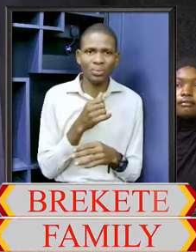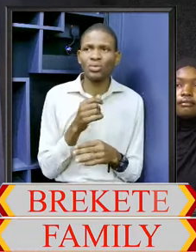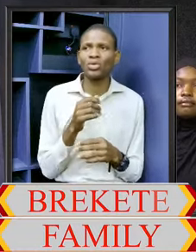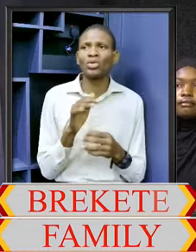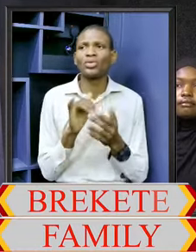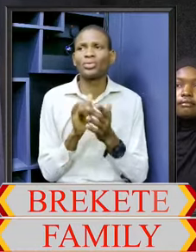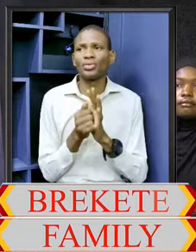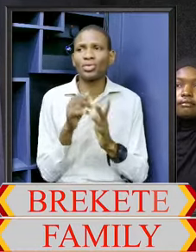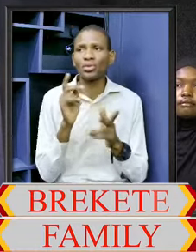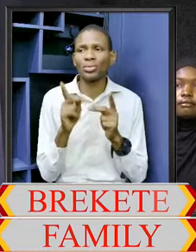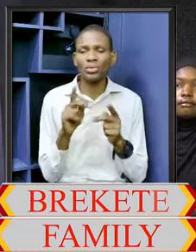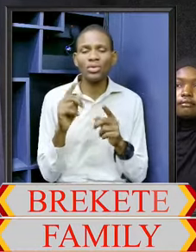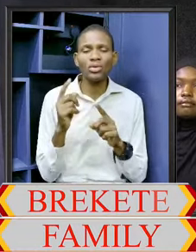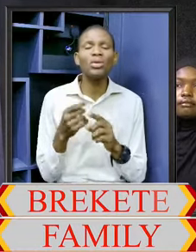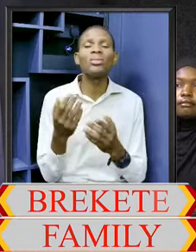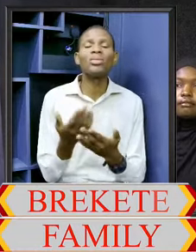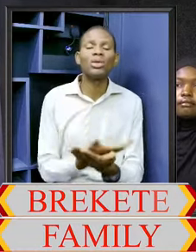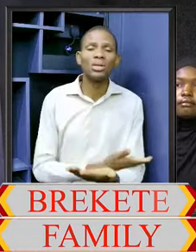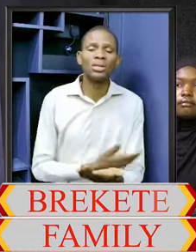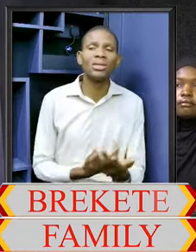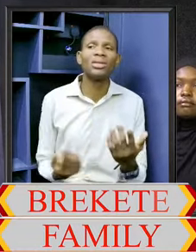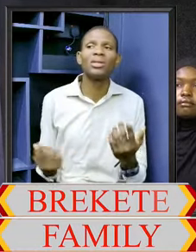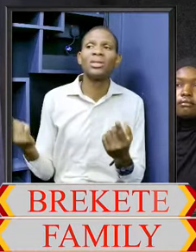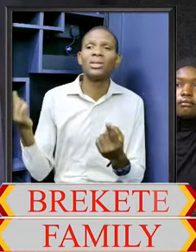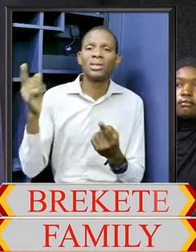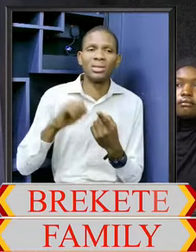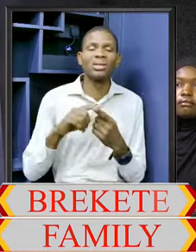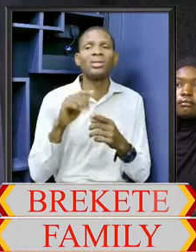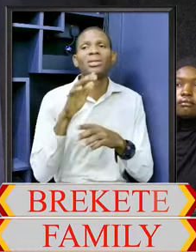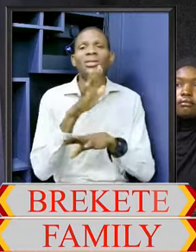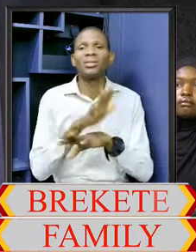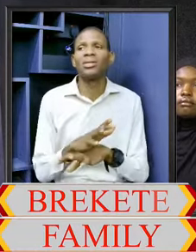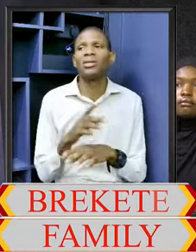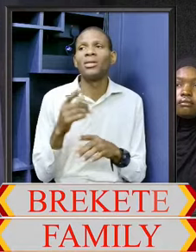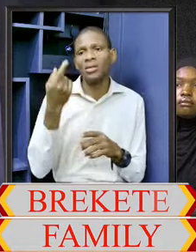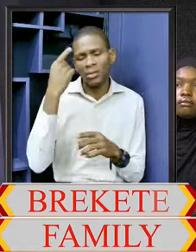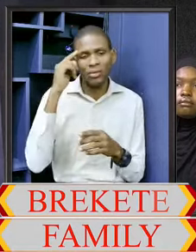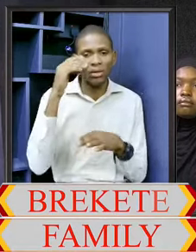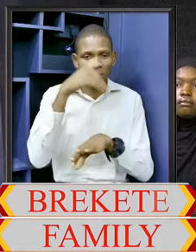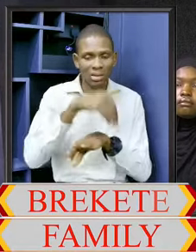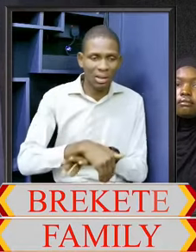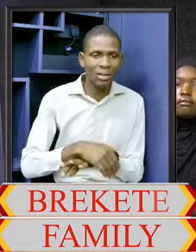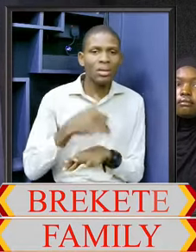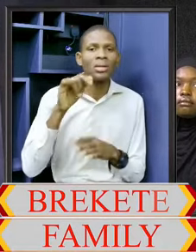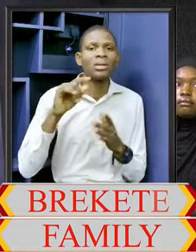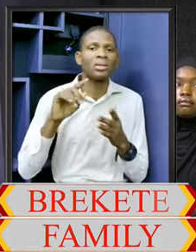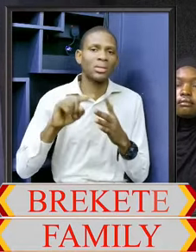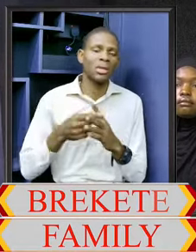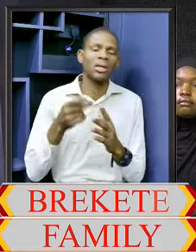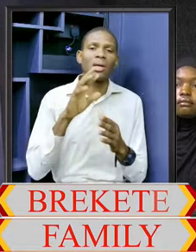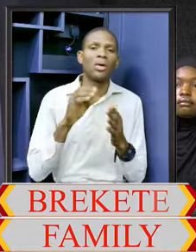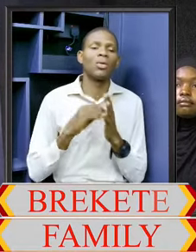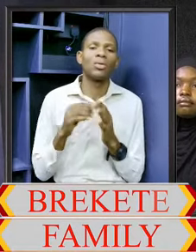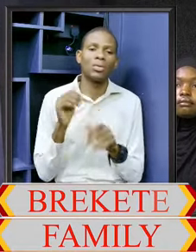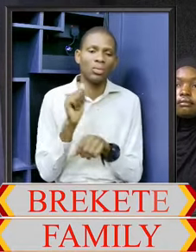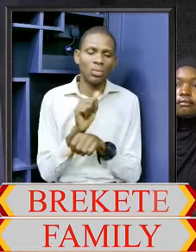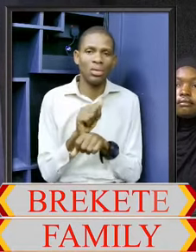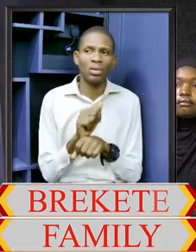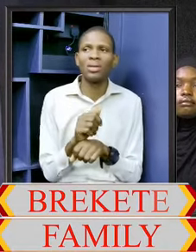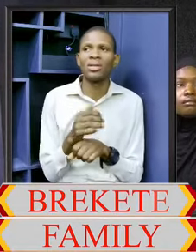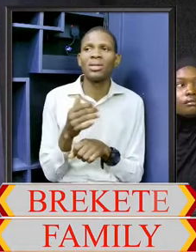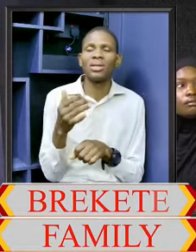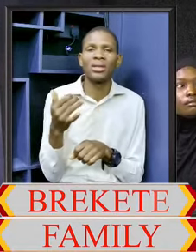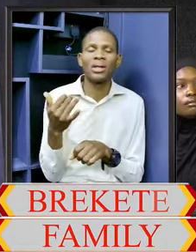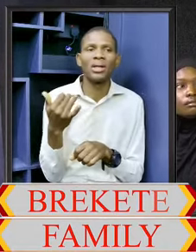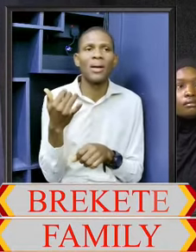Where go for morning those to evening, then they sleep. They talk. For night, now they resume their walk. They go stand for road. Maybe in a night